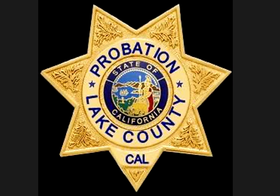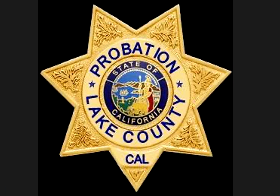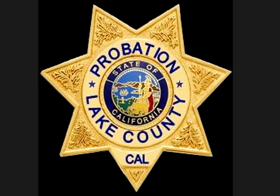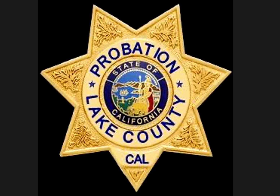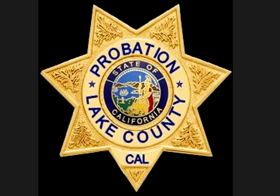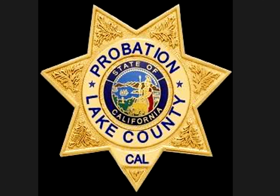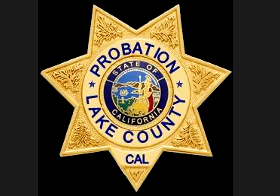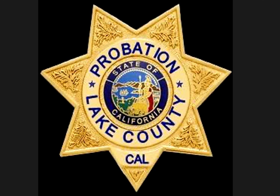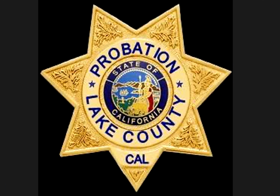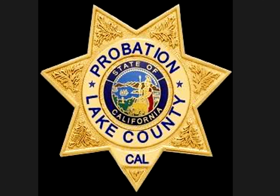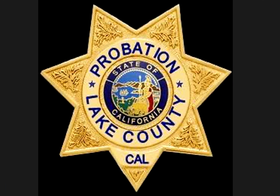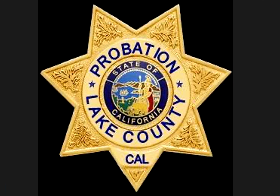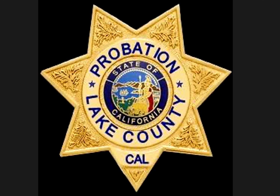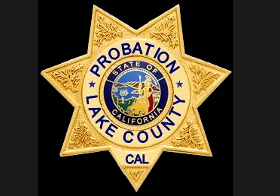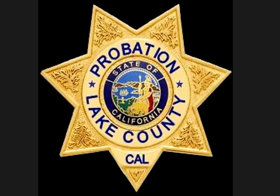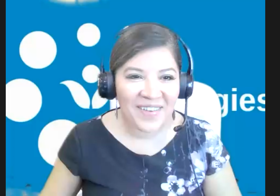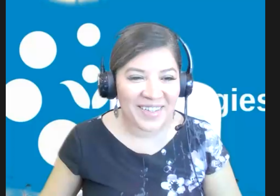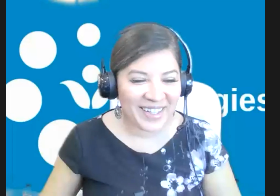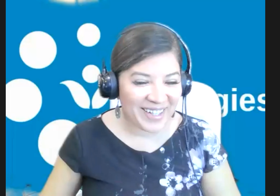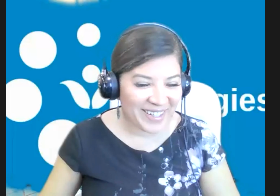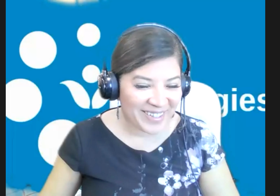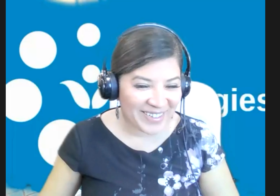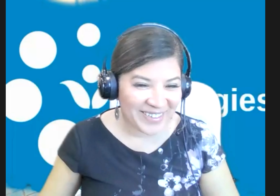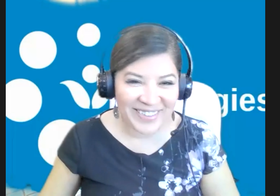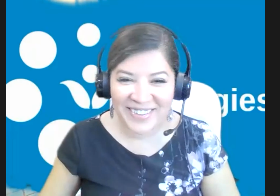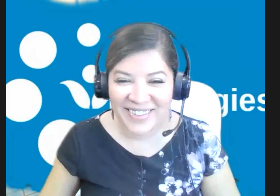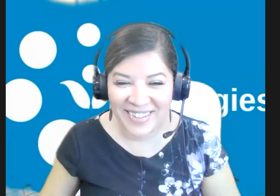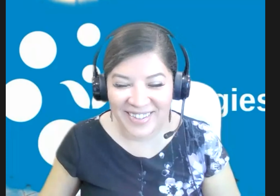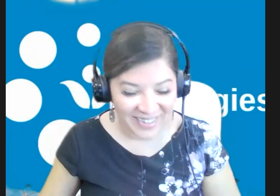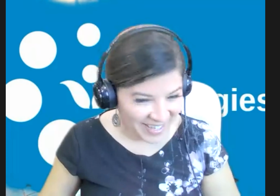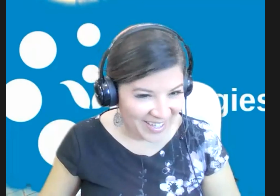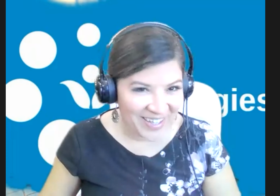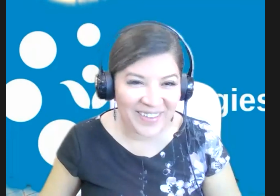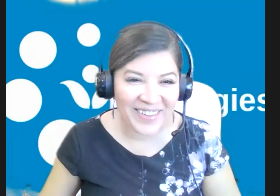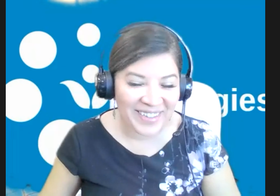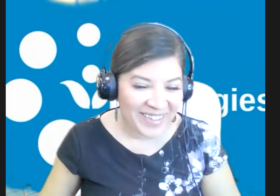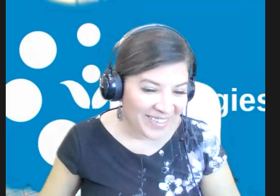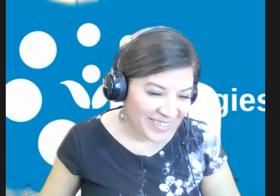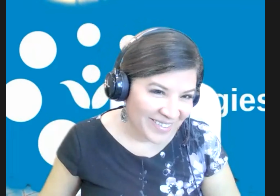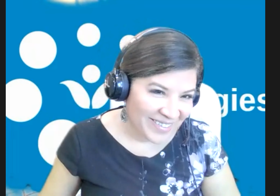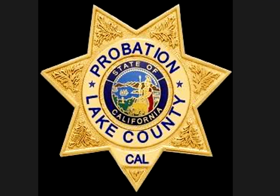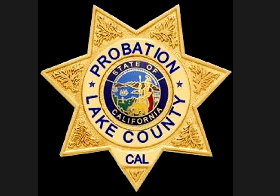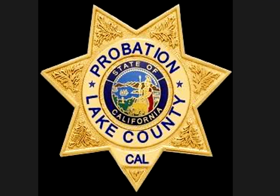Lucy, I miss your pretty background. Oh, good. Thank you.